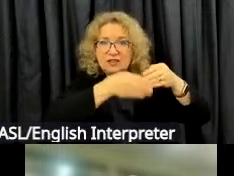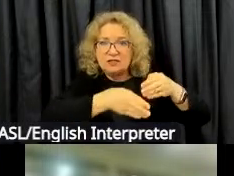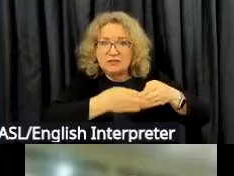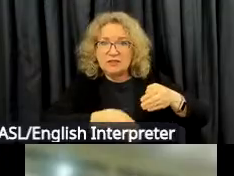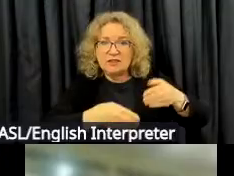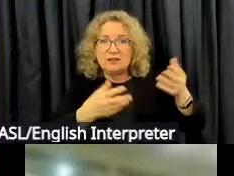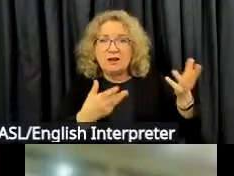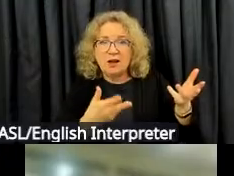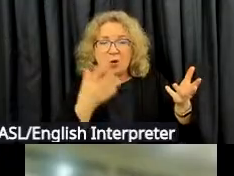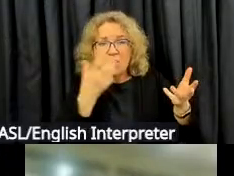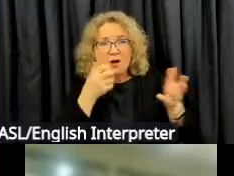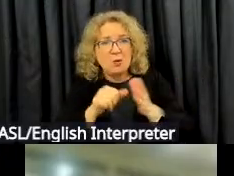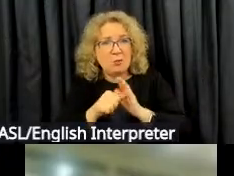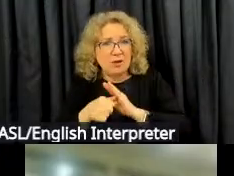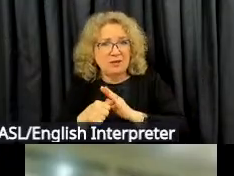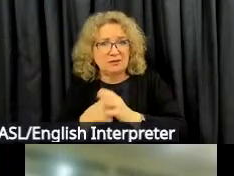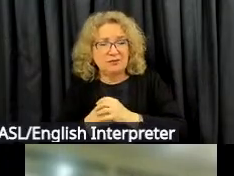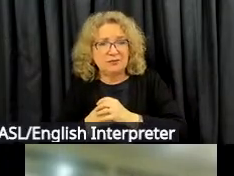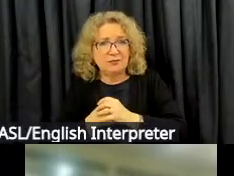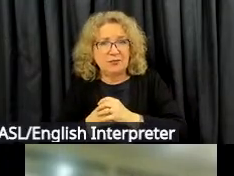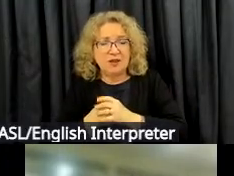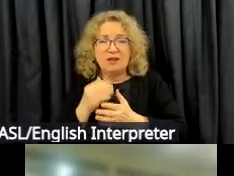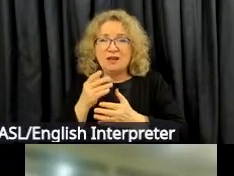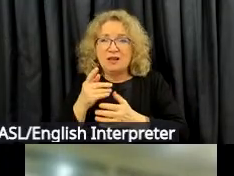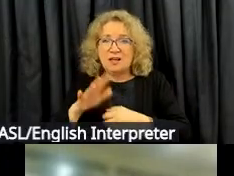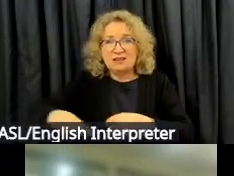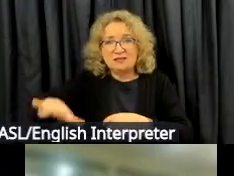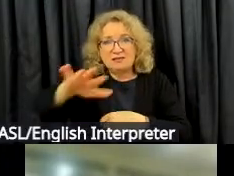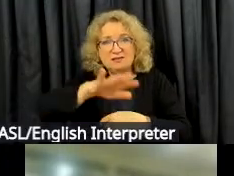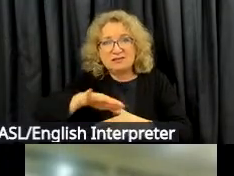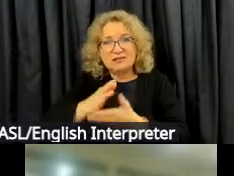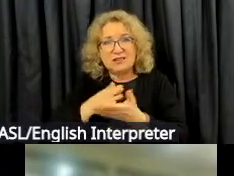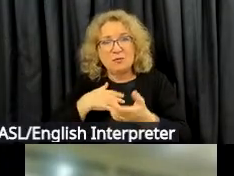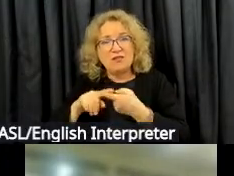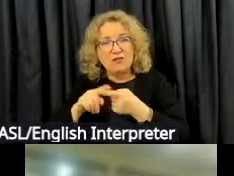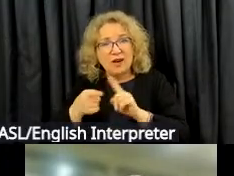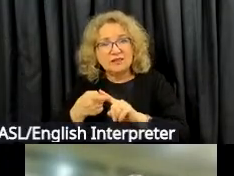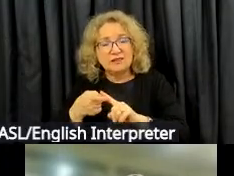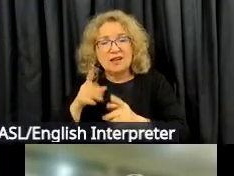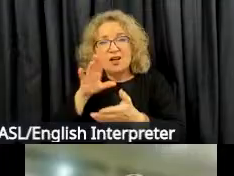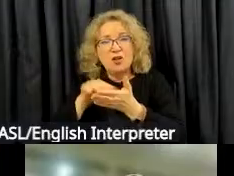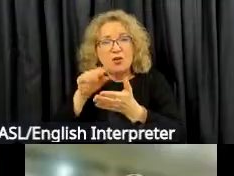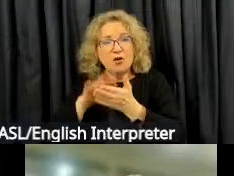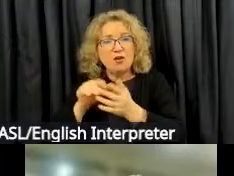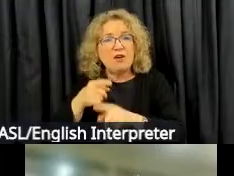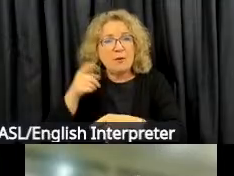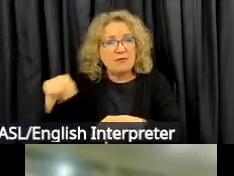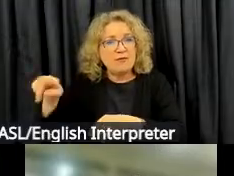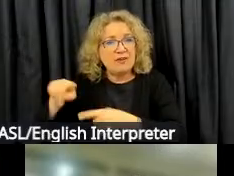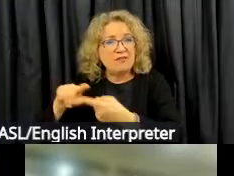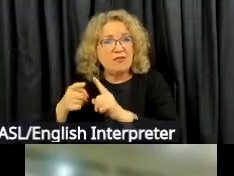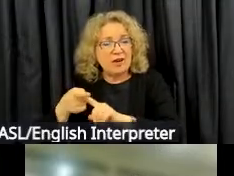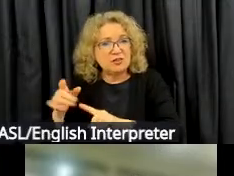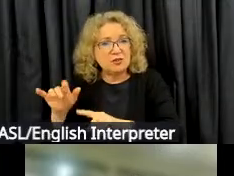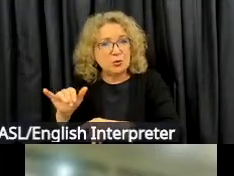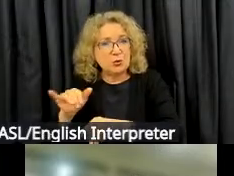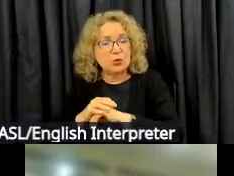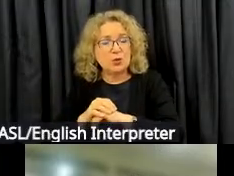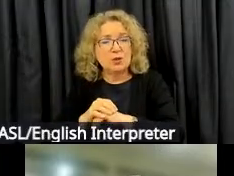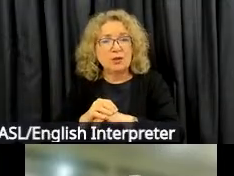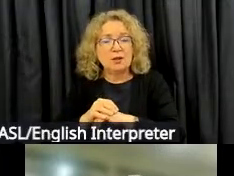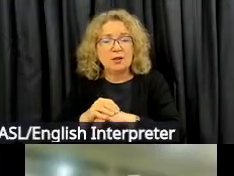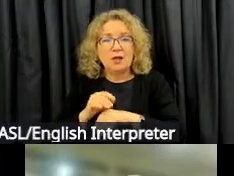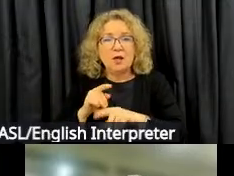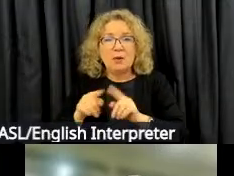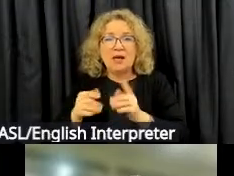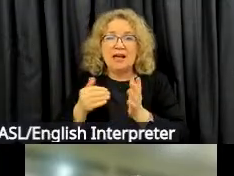my friends are here and I've learned so much from them too. So again, I just thought it was amazing that you brought together so many different